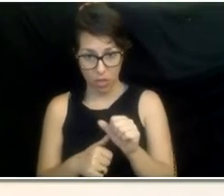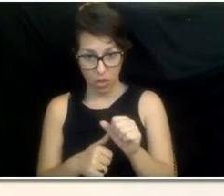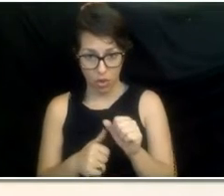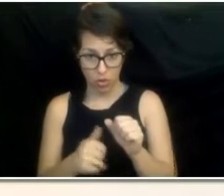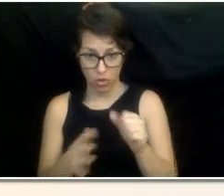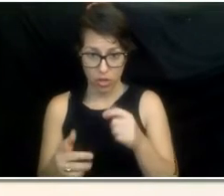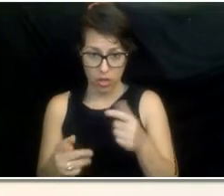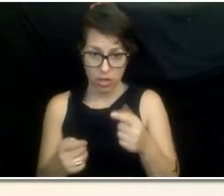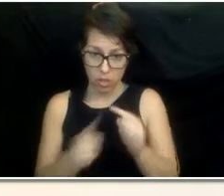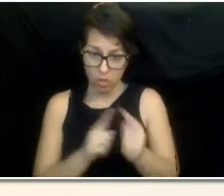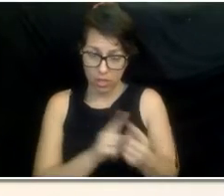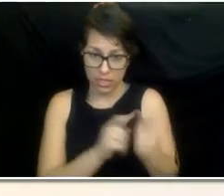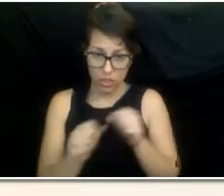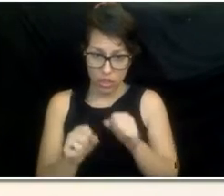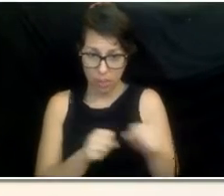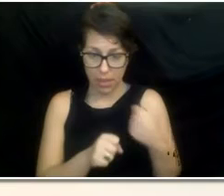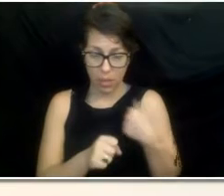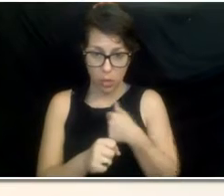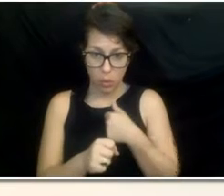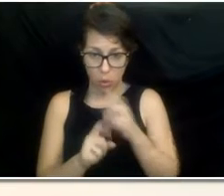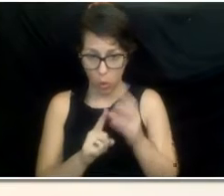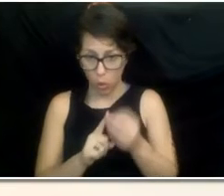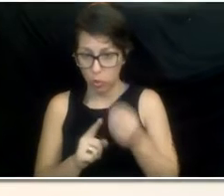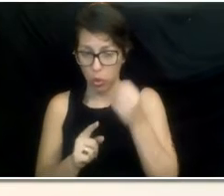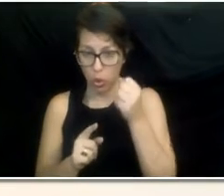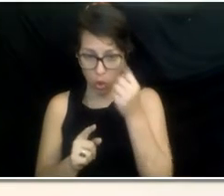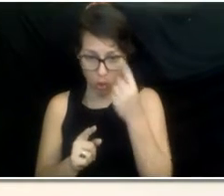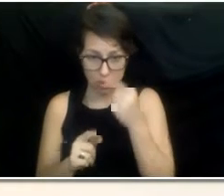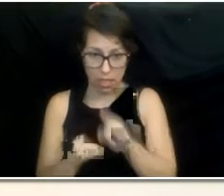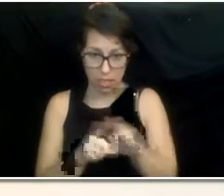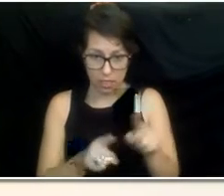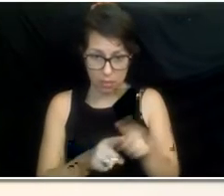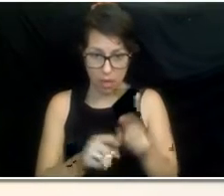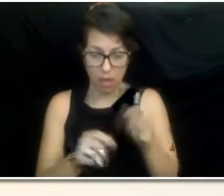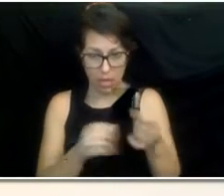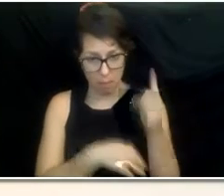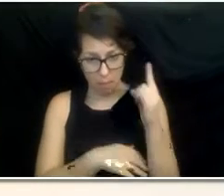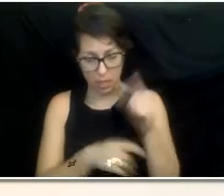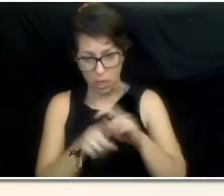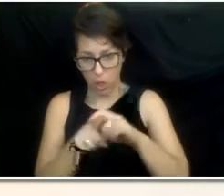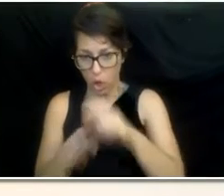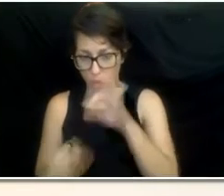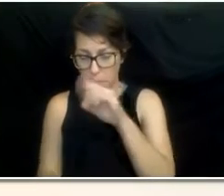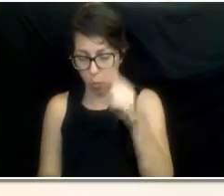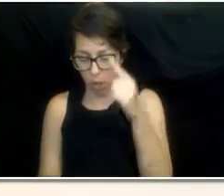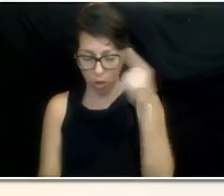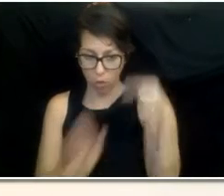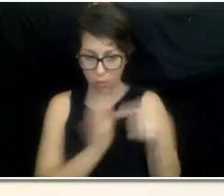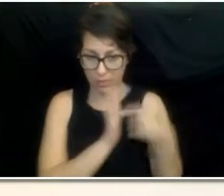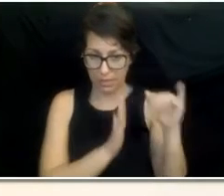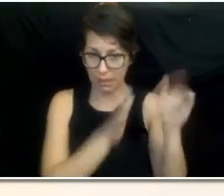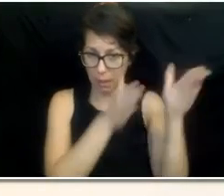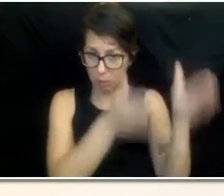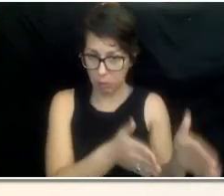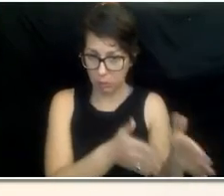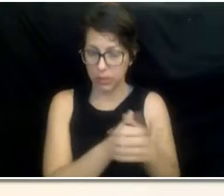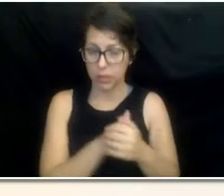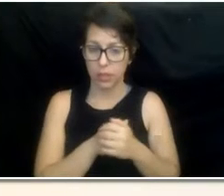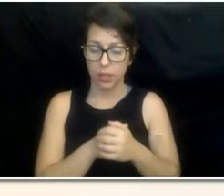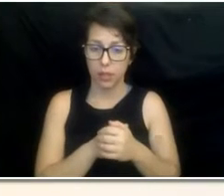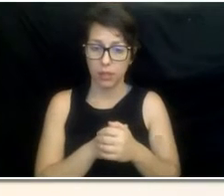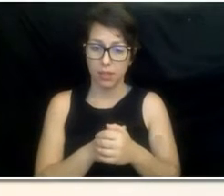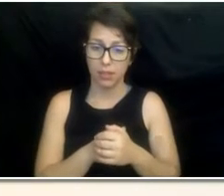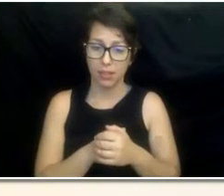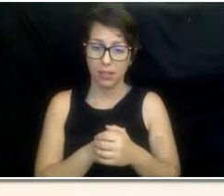like ours exist it's really important that organizations like ours have your support it's at times like this that